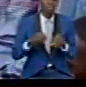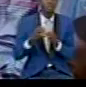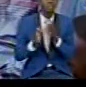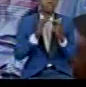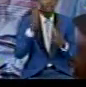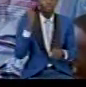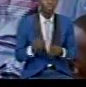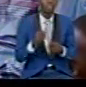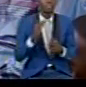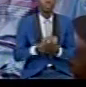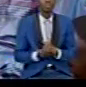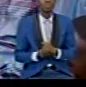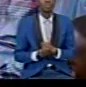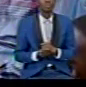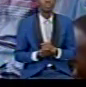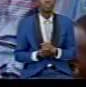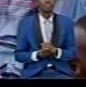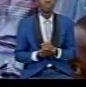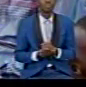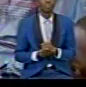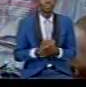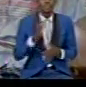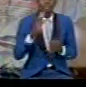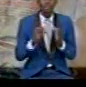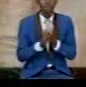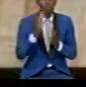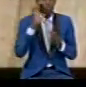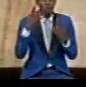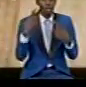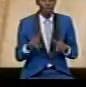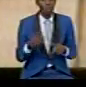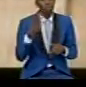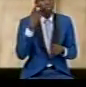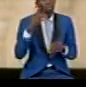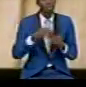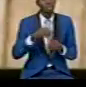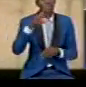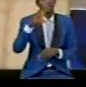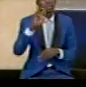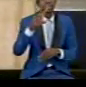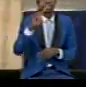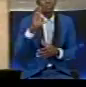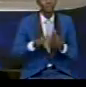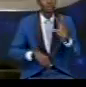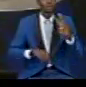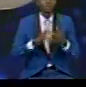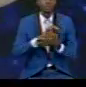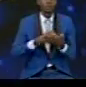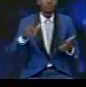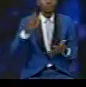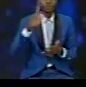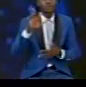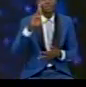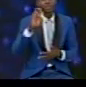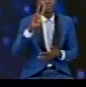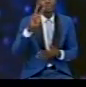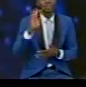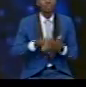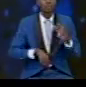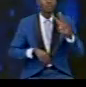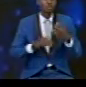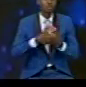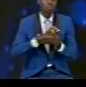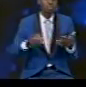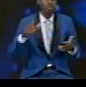Jesus' name. If that's going to happen, Revelation chapter 2, verse 25. Revelation chapter